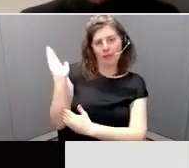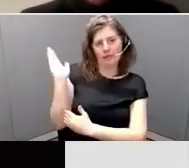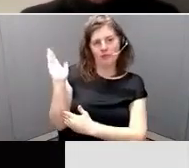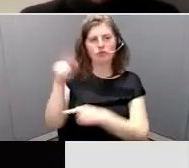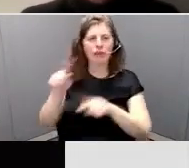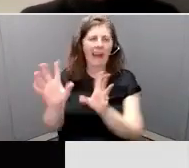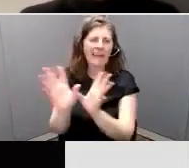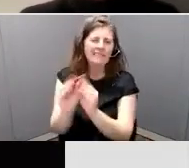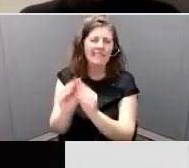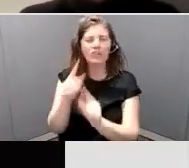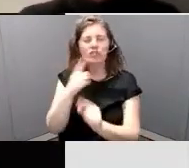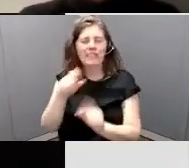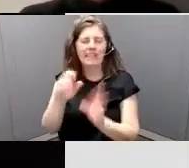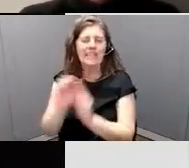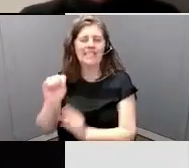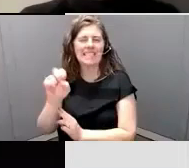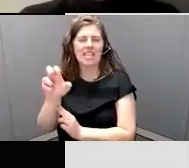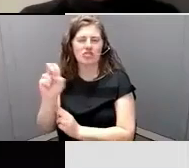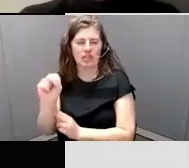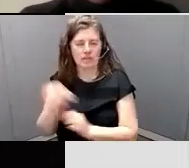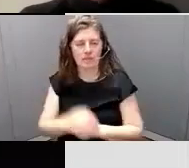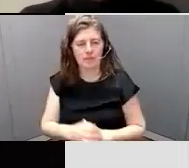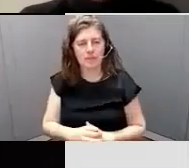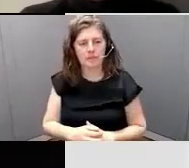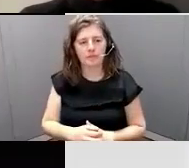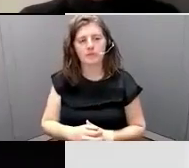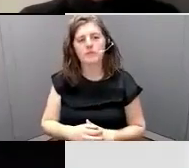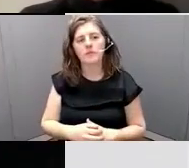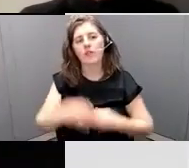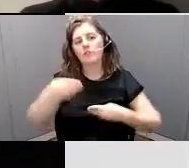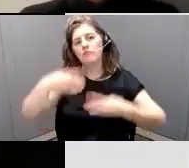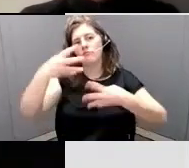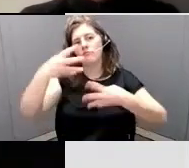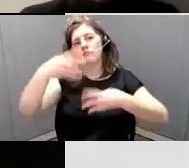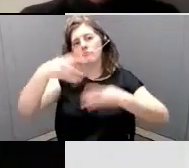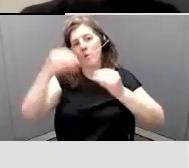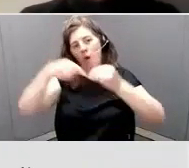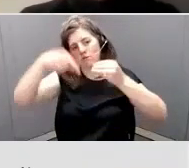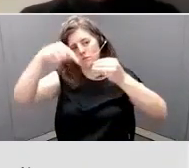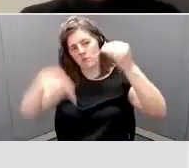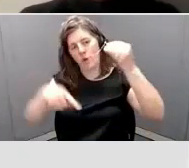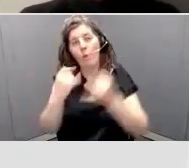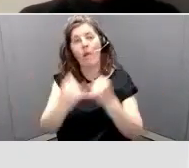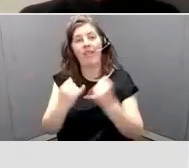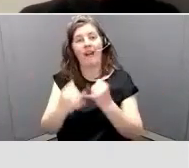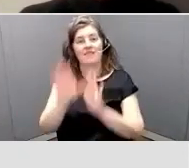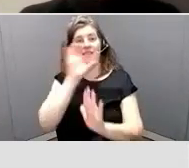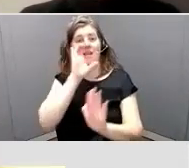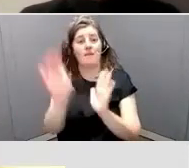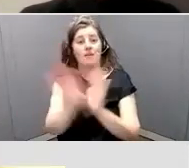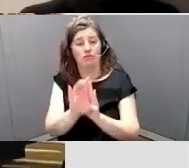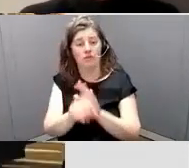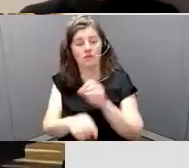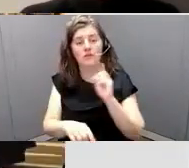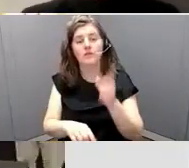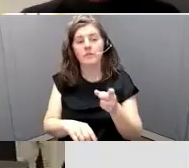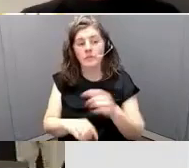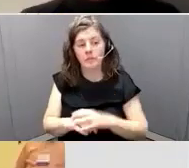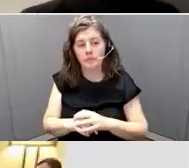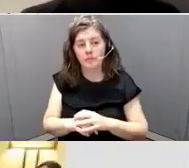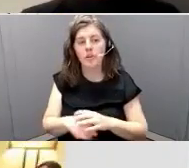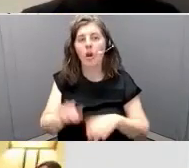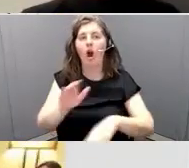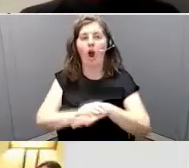session, I should say. And scrolling down even further, one last image here. This is what